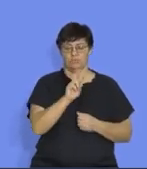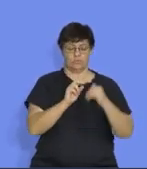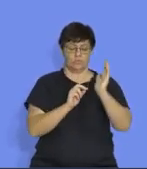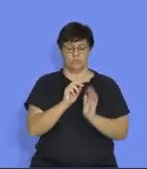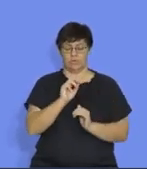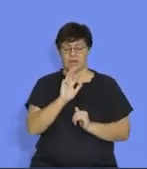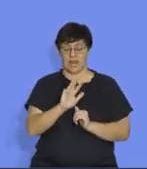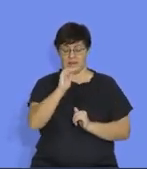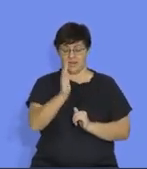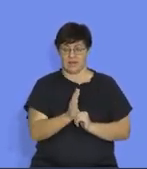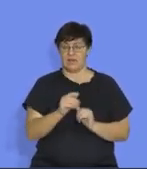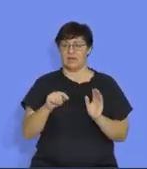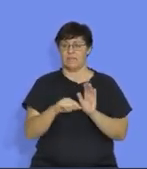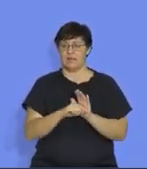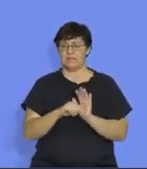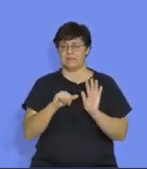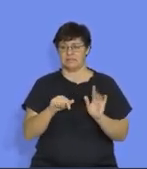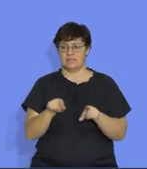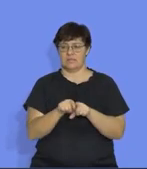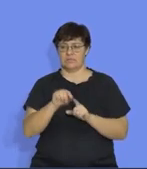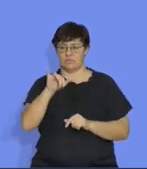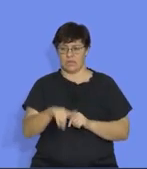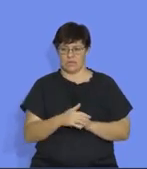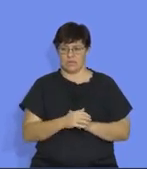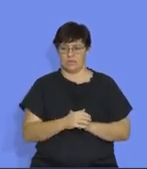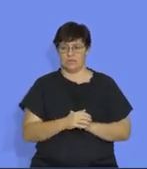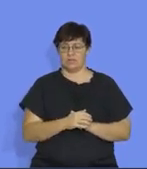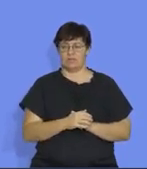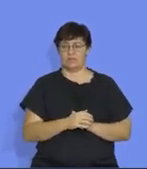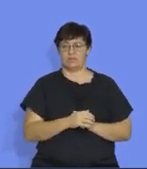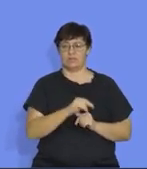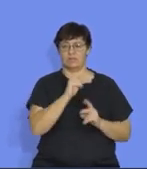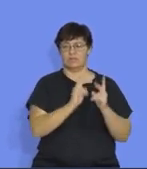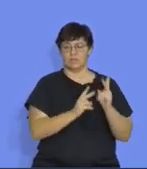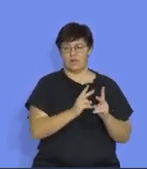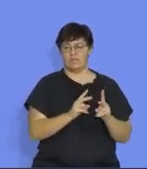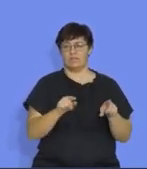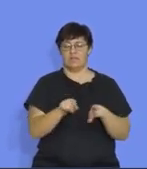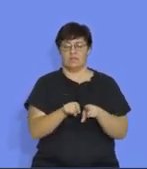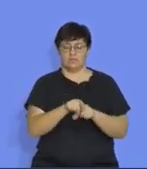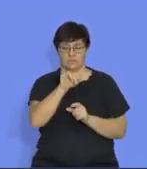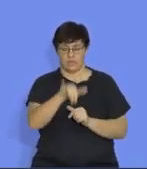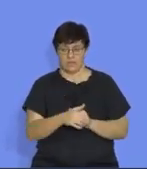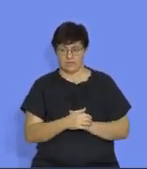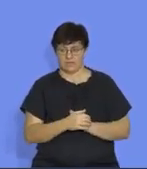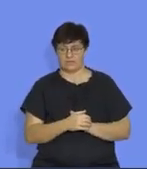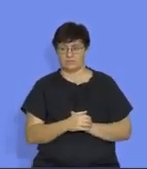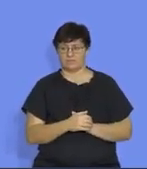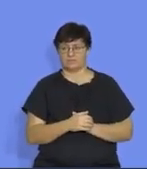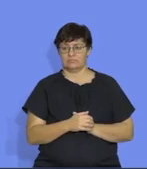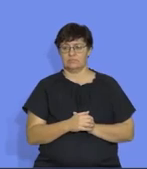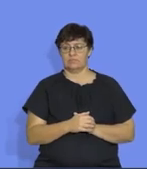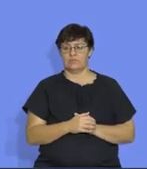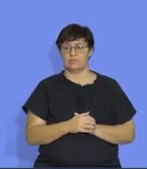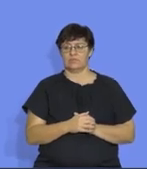9 minus 6 is equal to y. So that means that 12 will be equal to y. Then when x